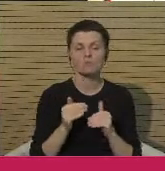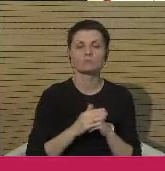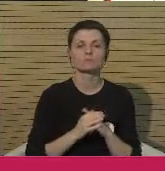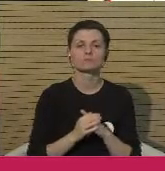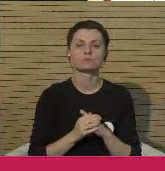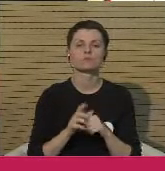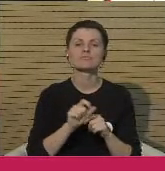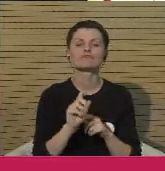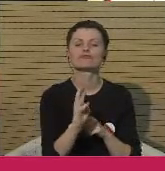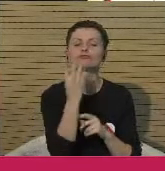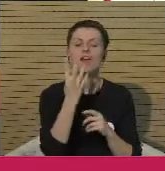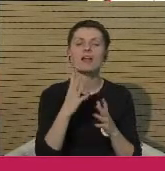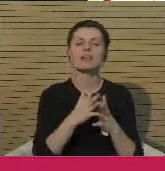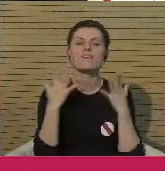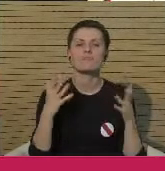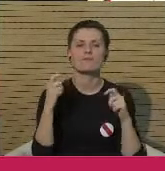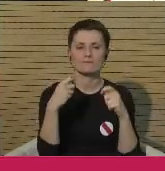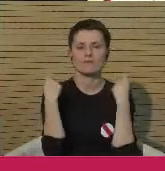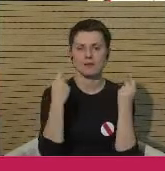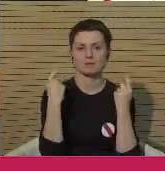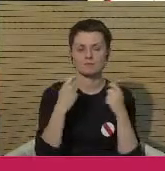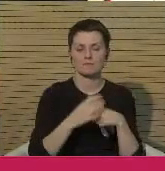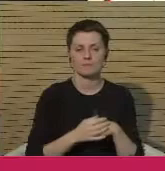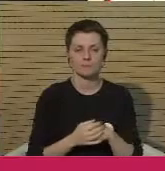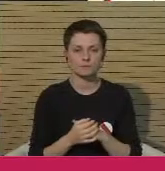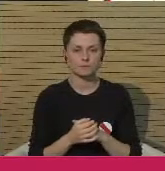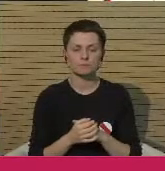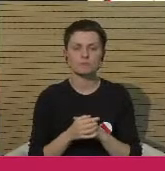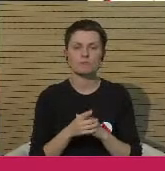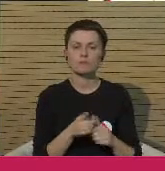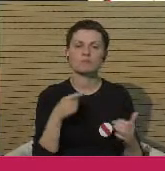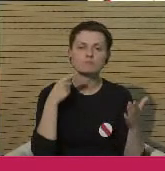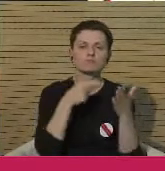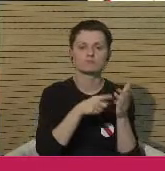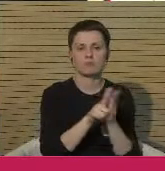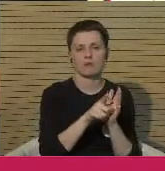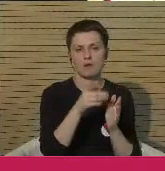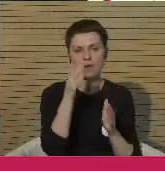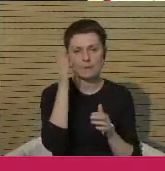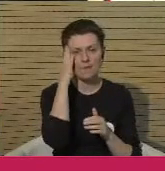We are the best recognizable festival